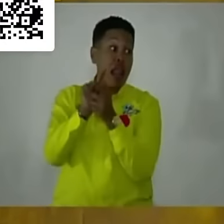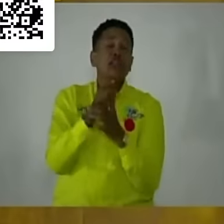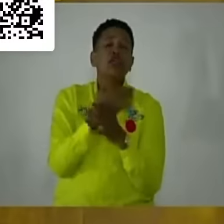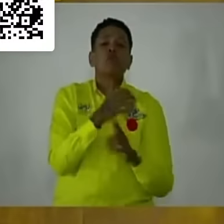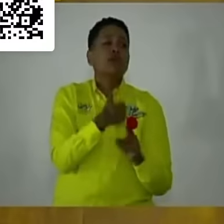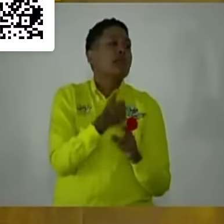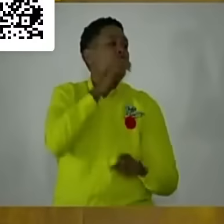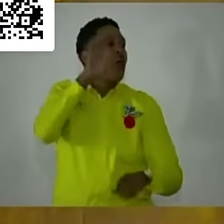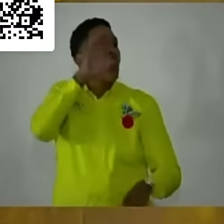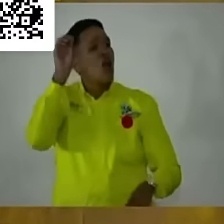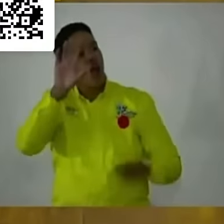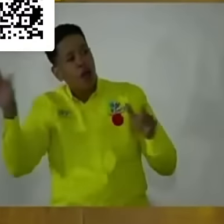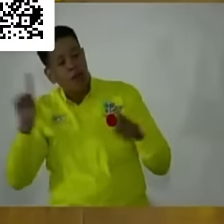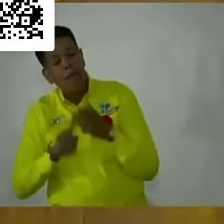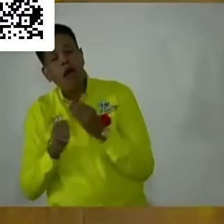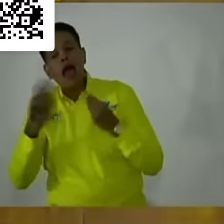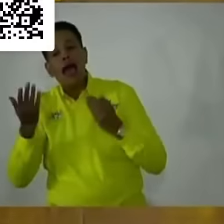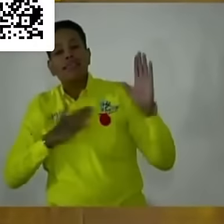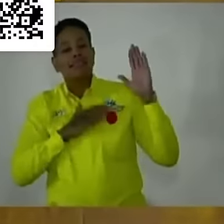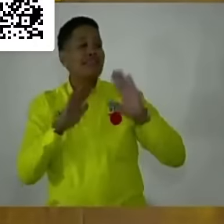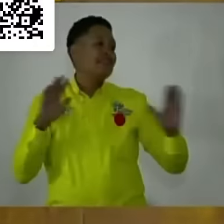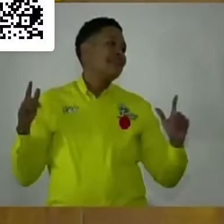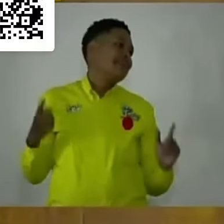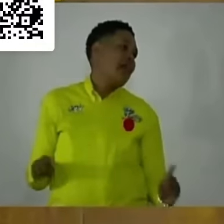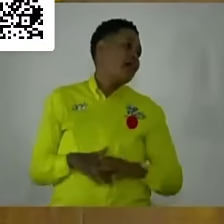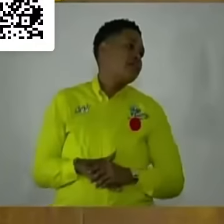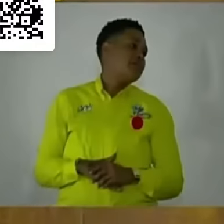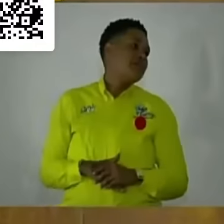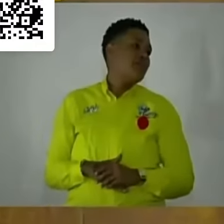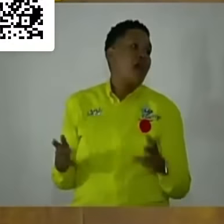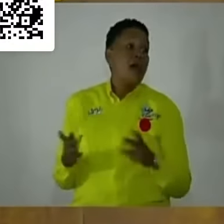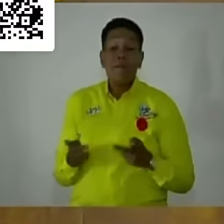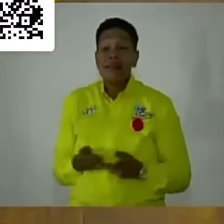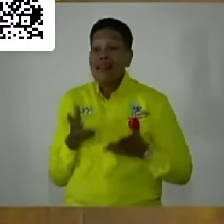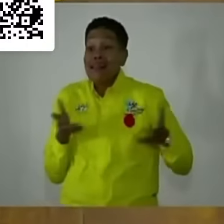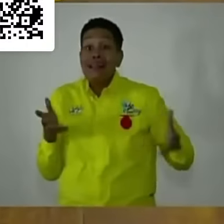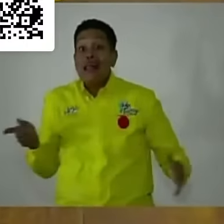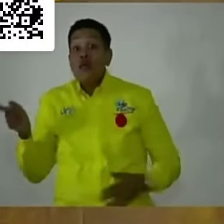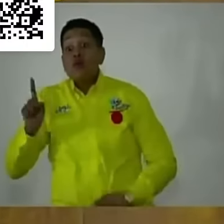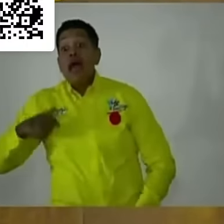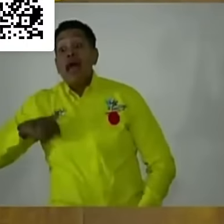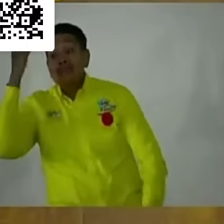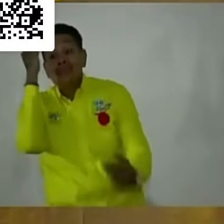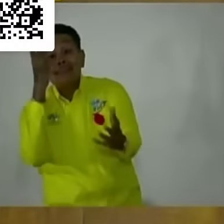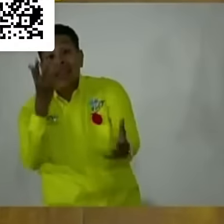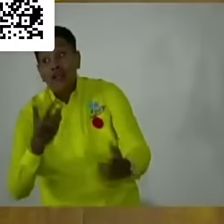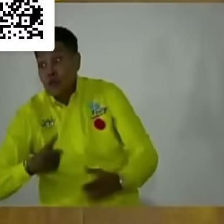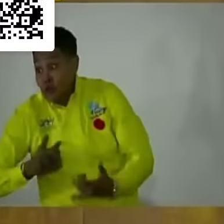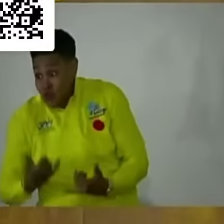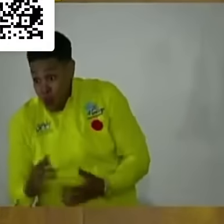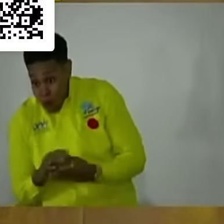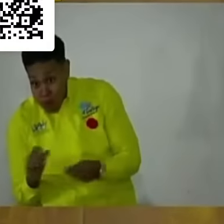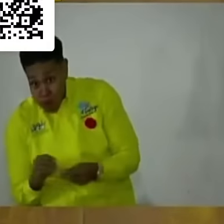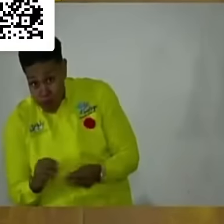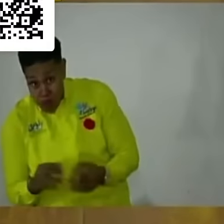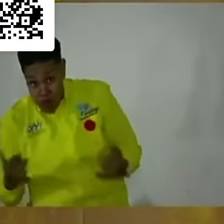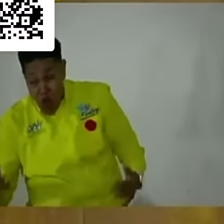the companies and the citizens. There are places where, I tell you, as we speak,